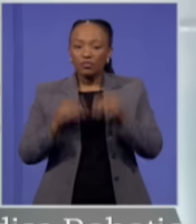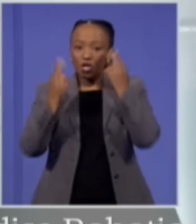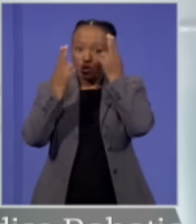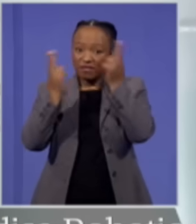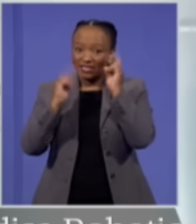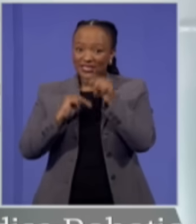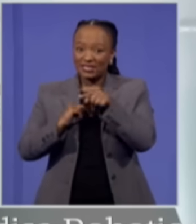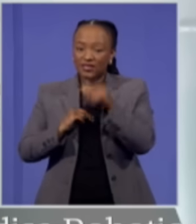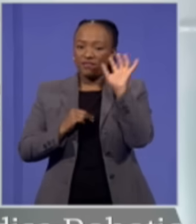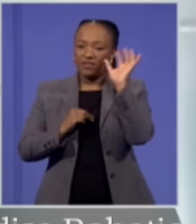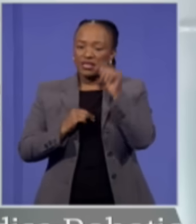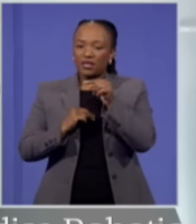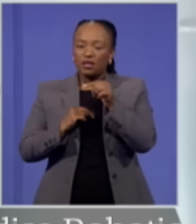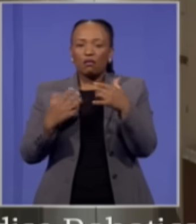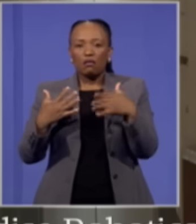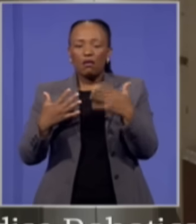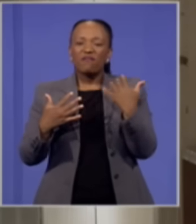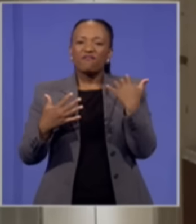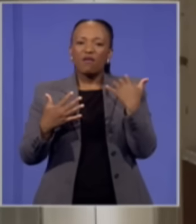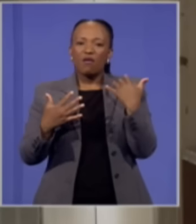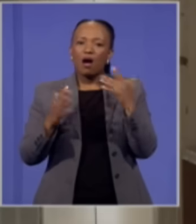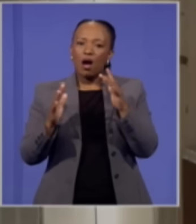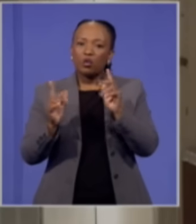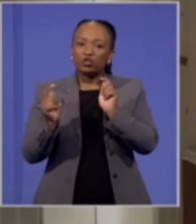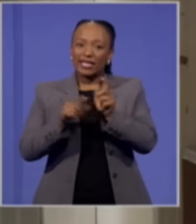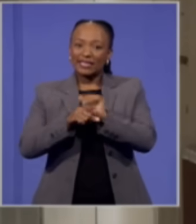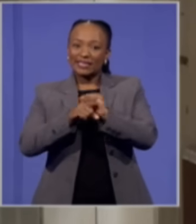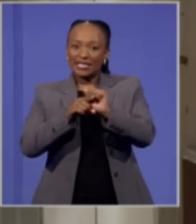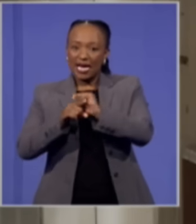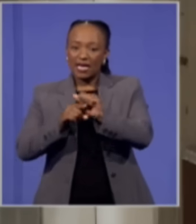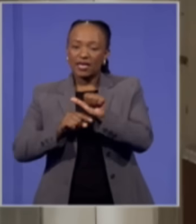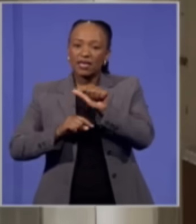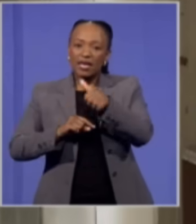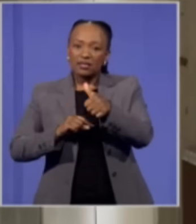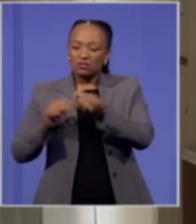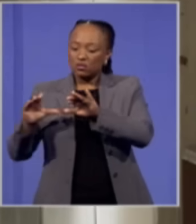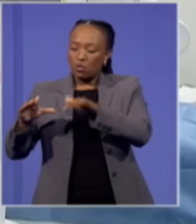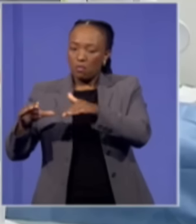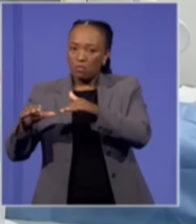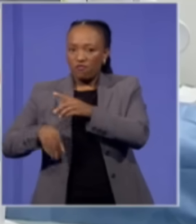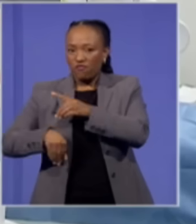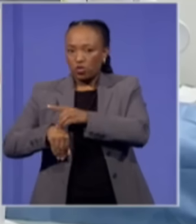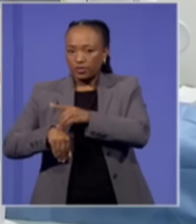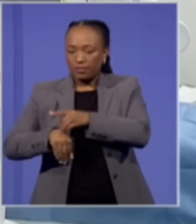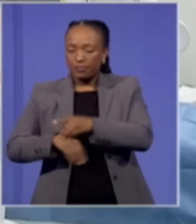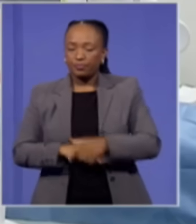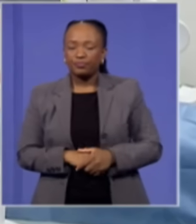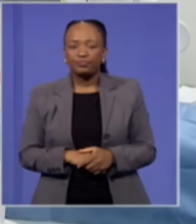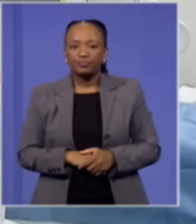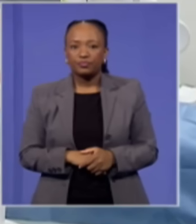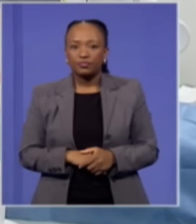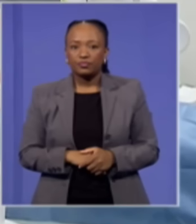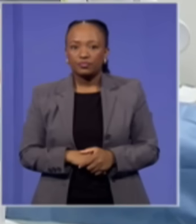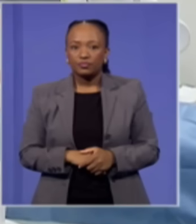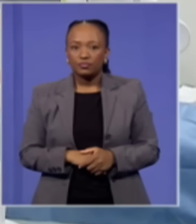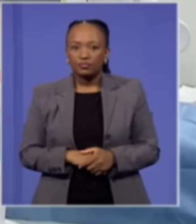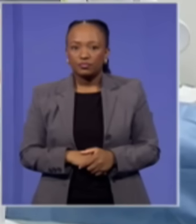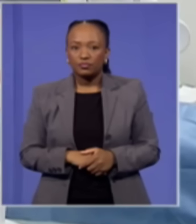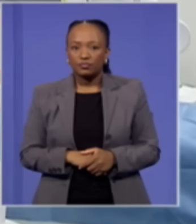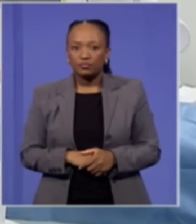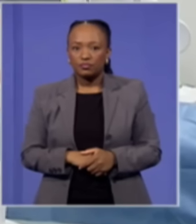e re e fetotse tsela eo e kwetlisang moloko o latelang wa dingaka. Nonzokolo Stemmer, Lefapheng la Ditaba